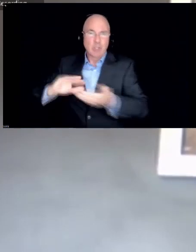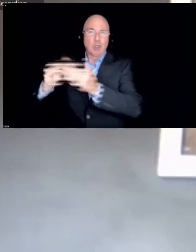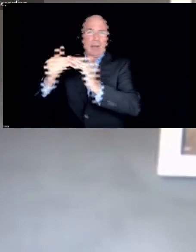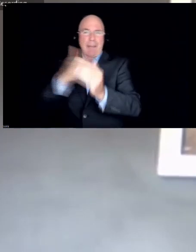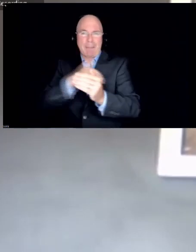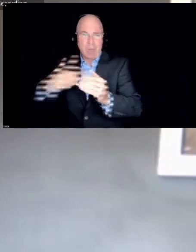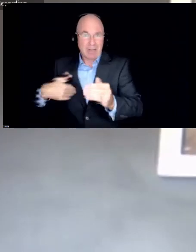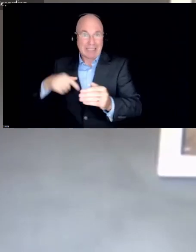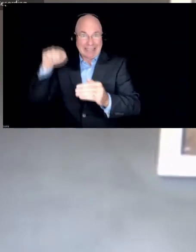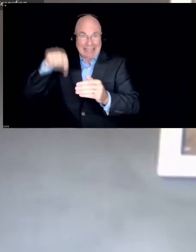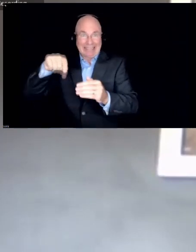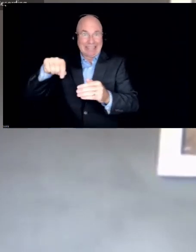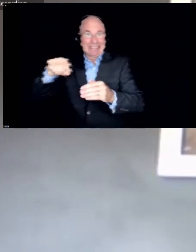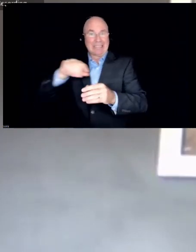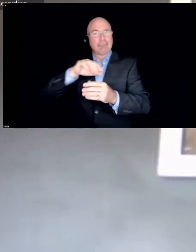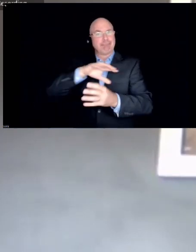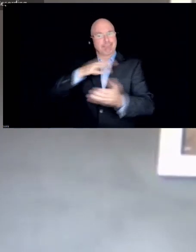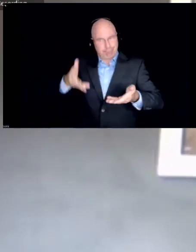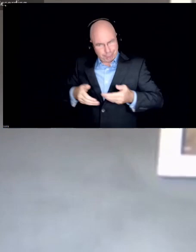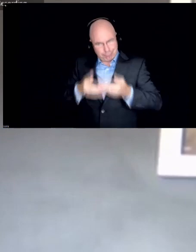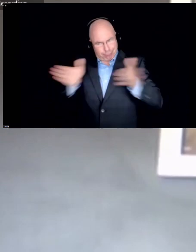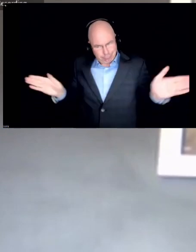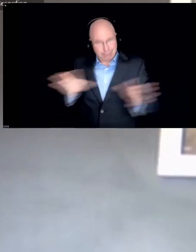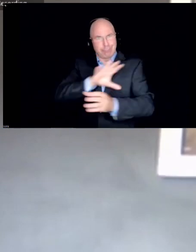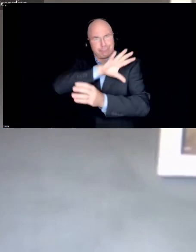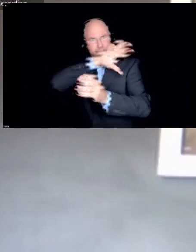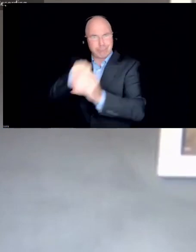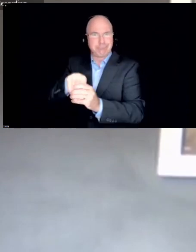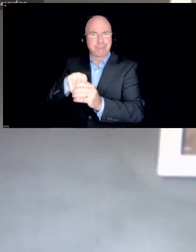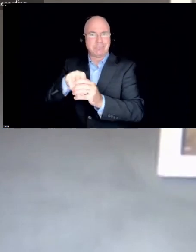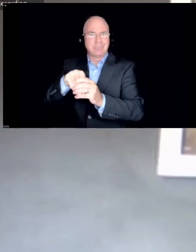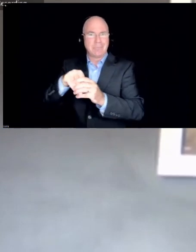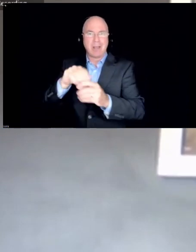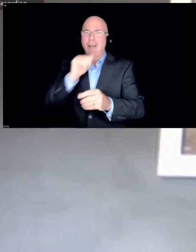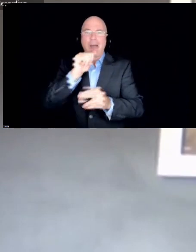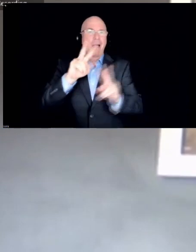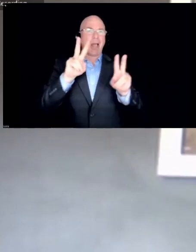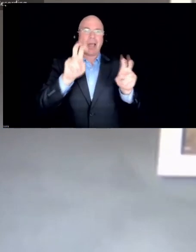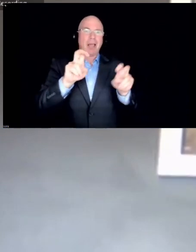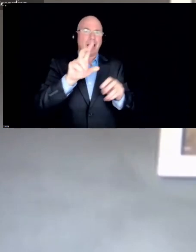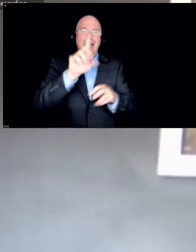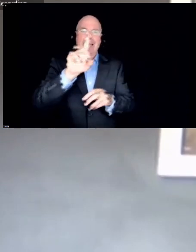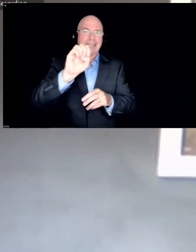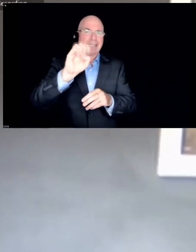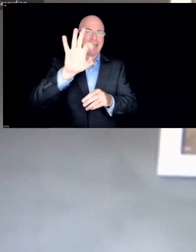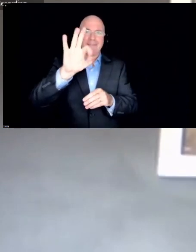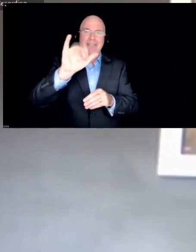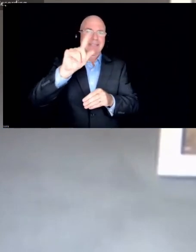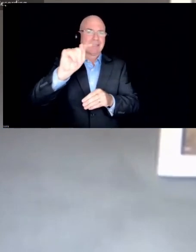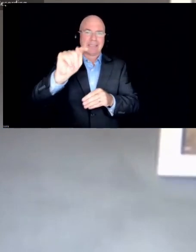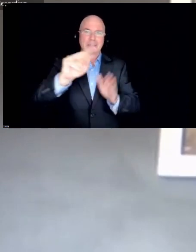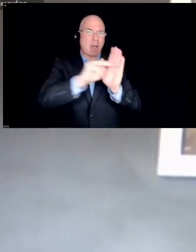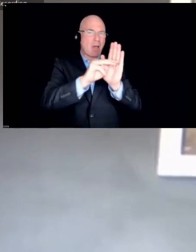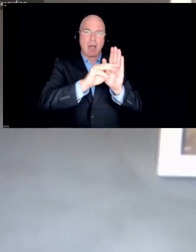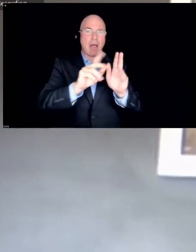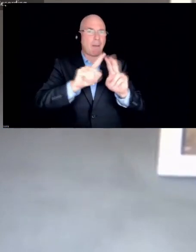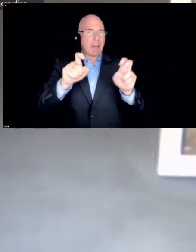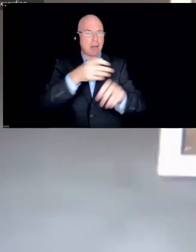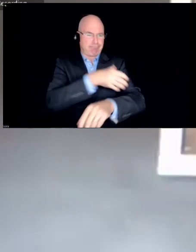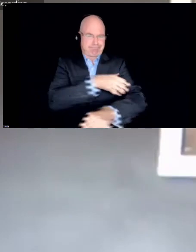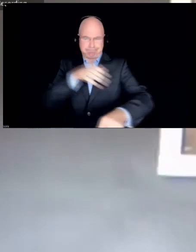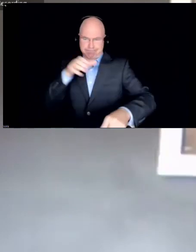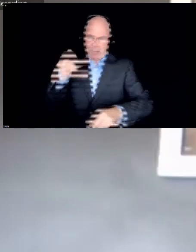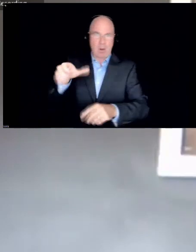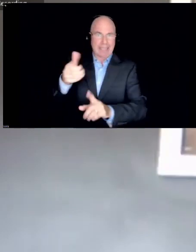our institutions. And not from a deficit model, but one that is based in empowerment and led by the Black